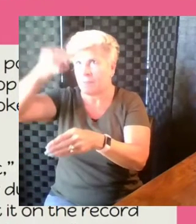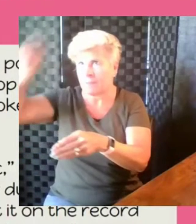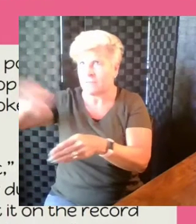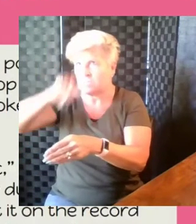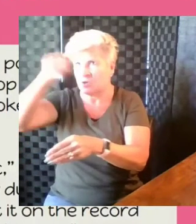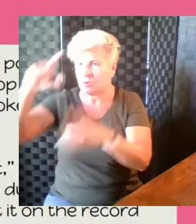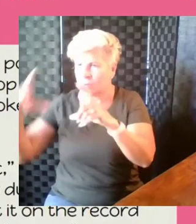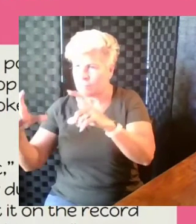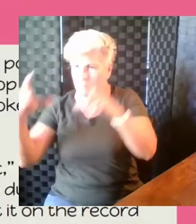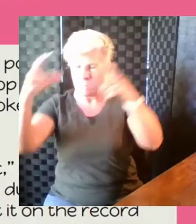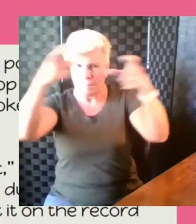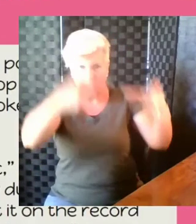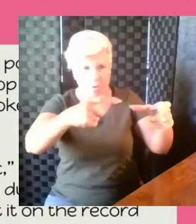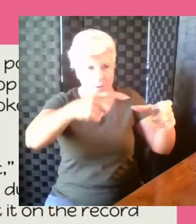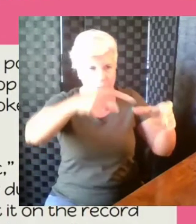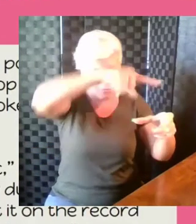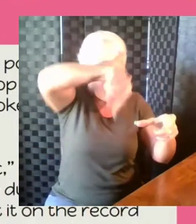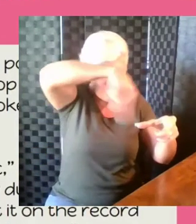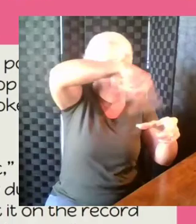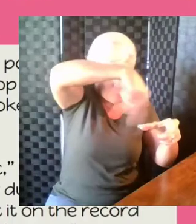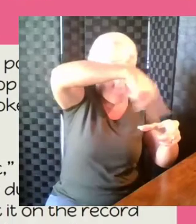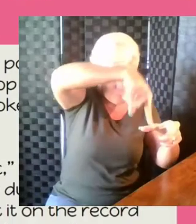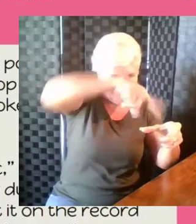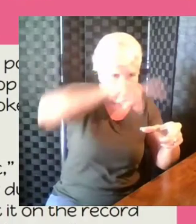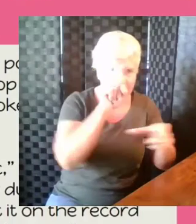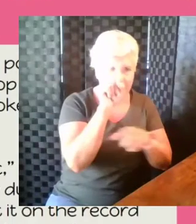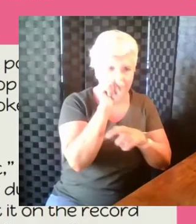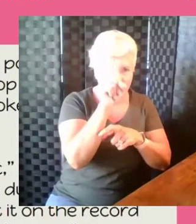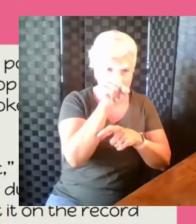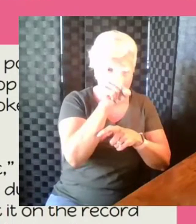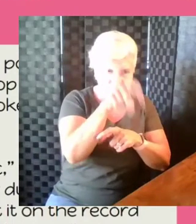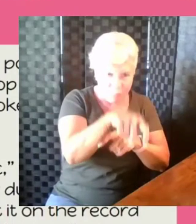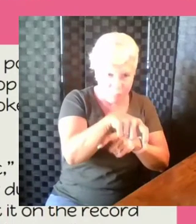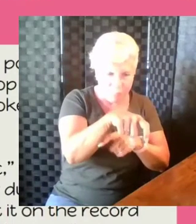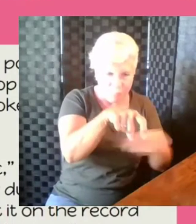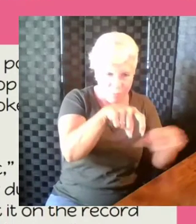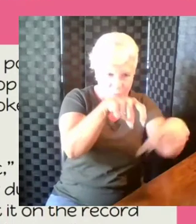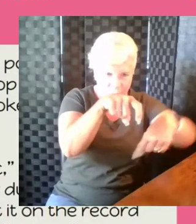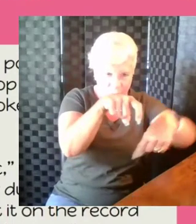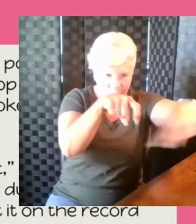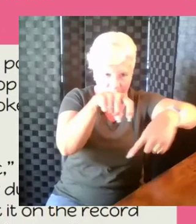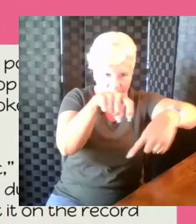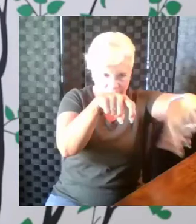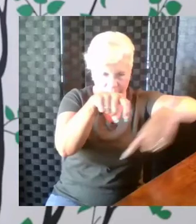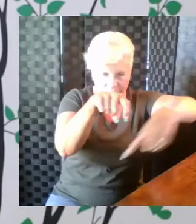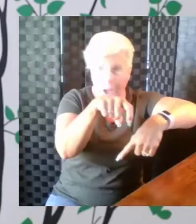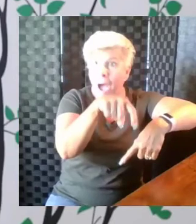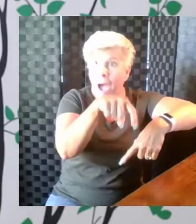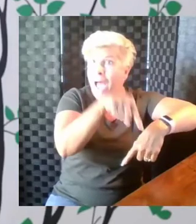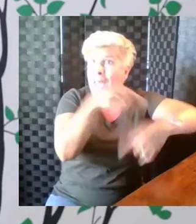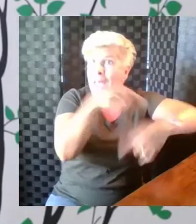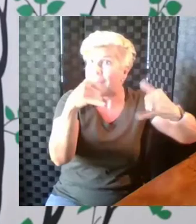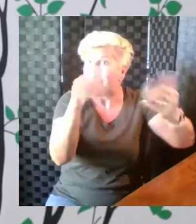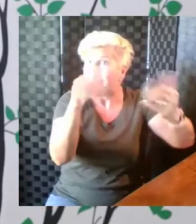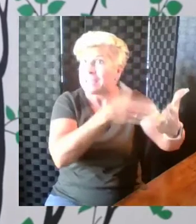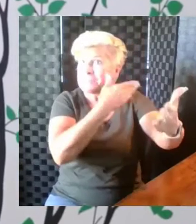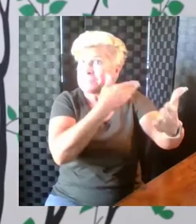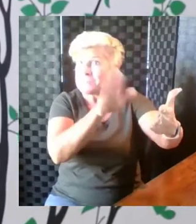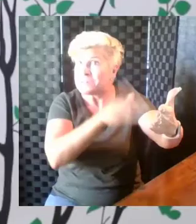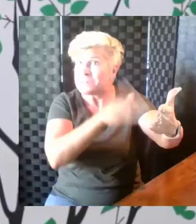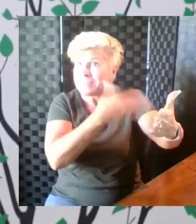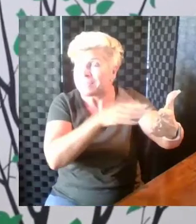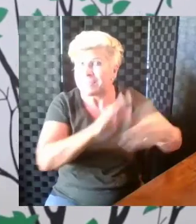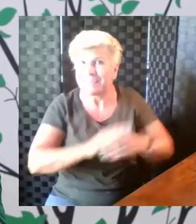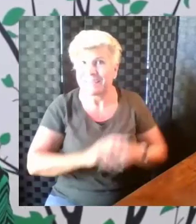The circle started to spin and the needle came down. It began to play music. So did